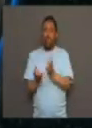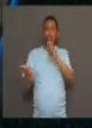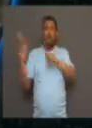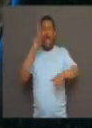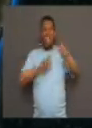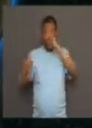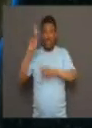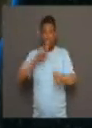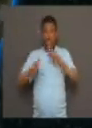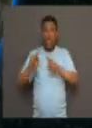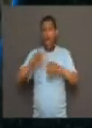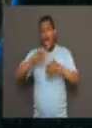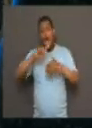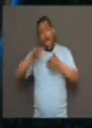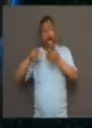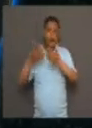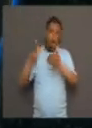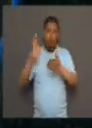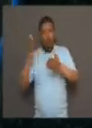population is about